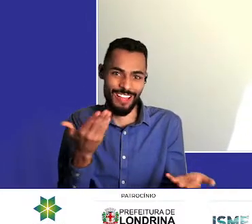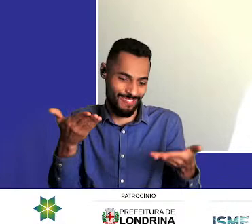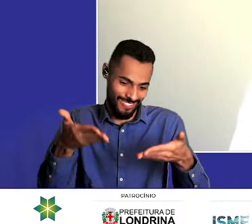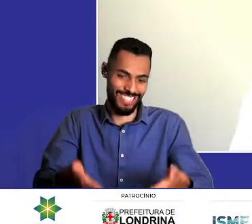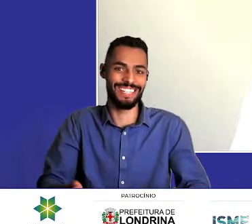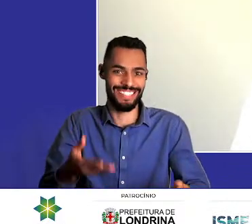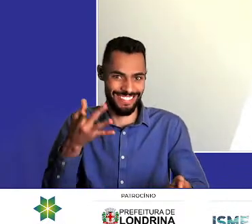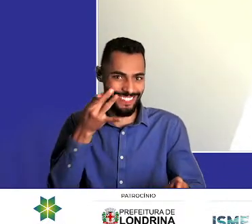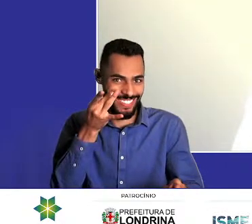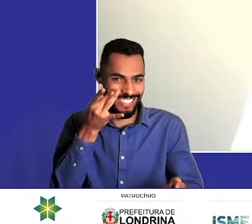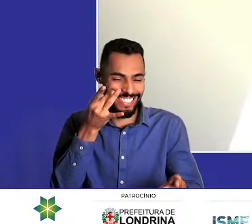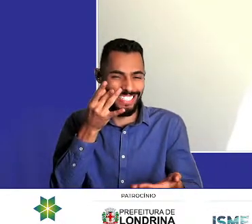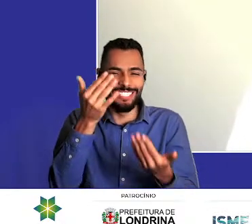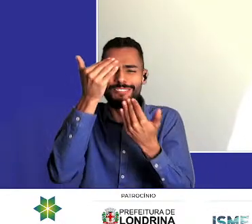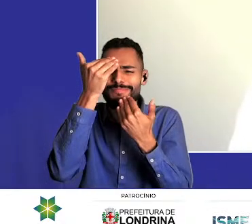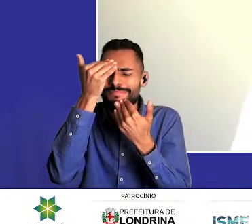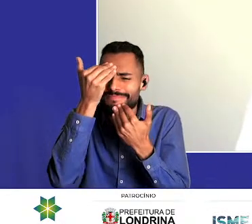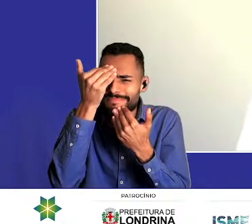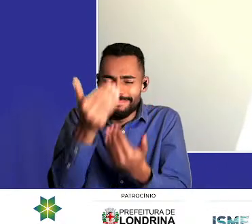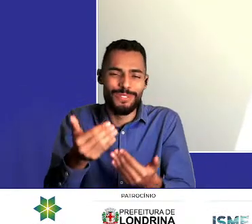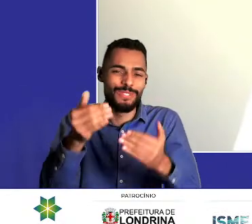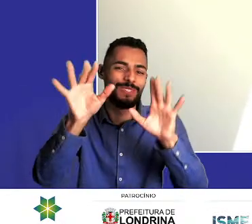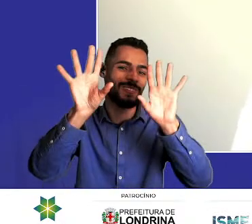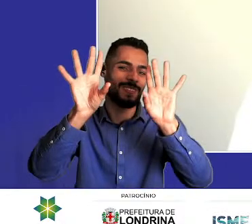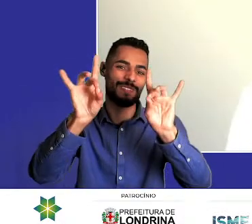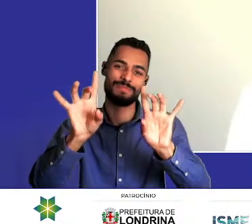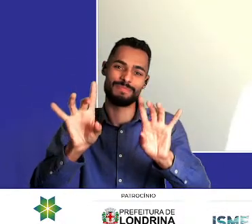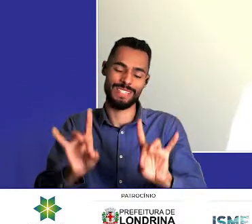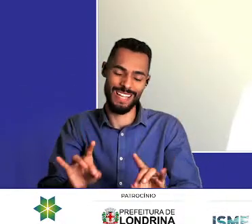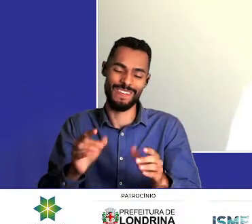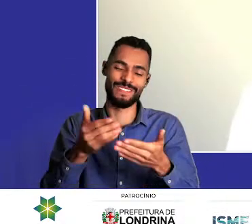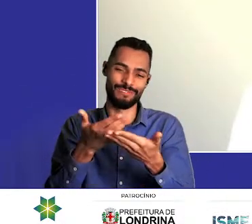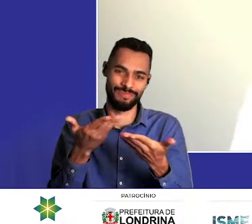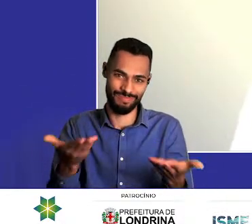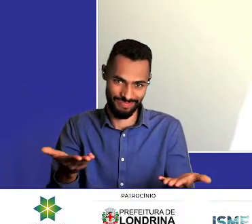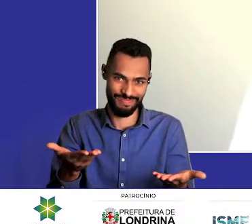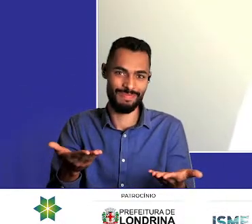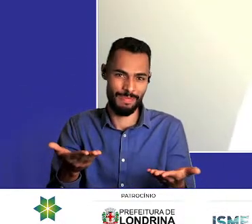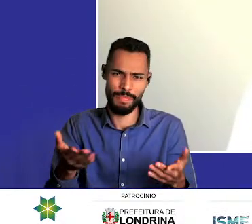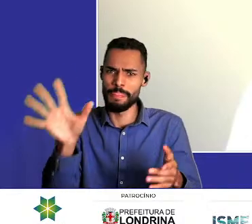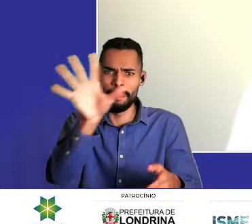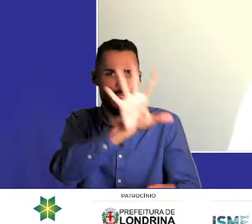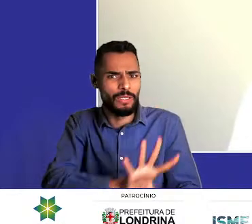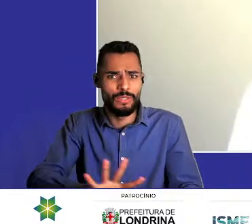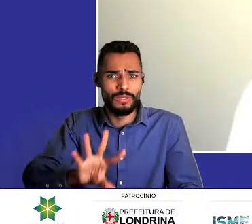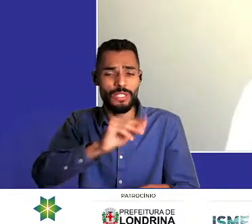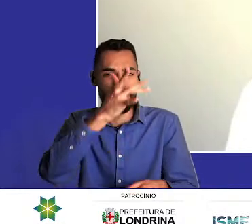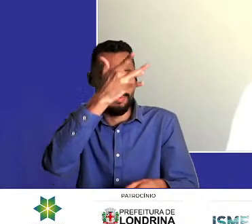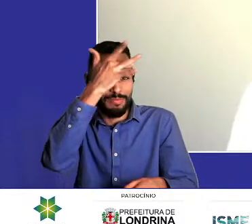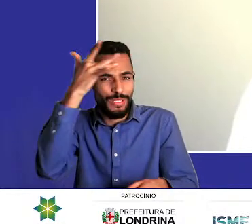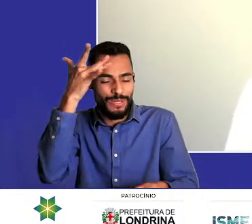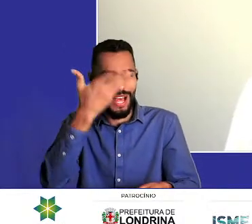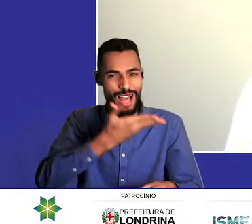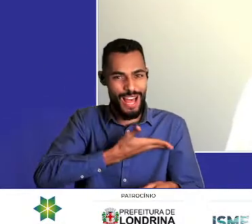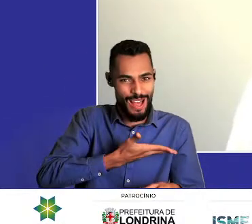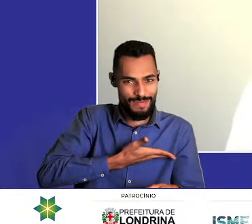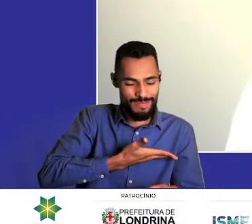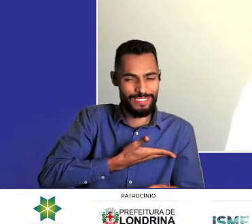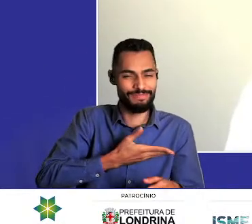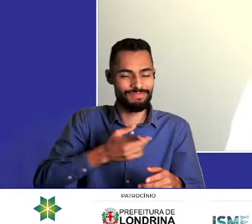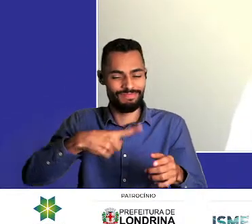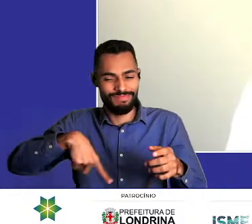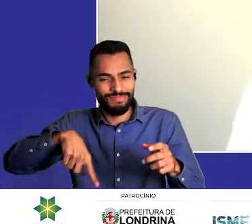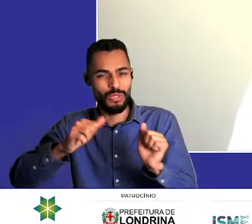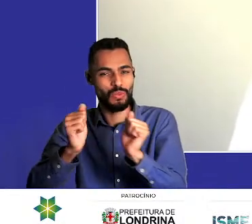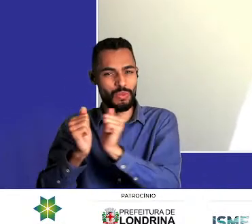huge thank you to all our colleagues from ISME, including our special, special dear president